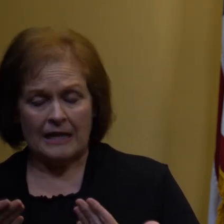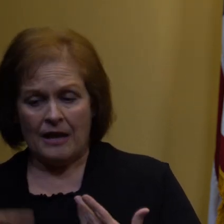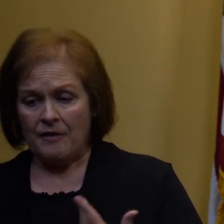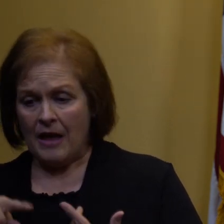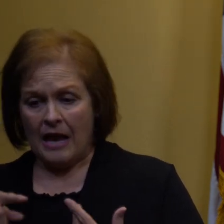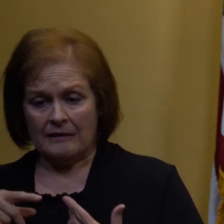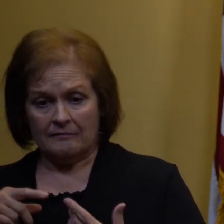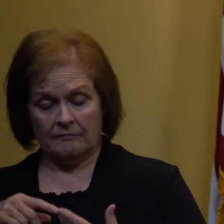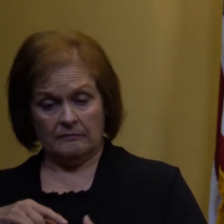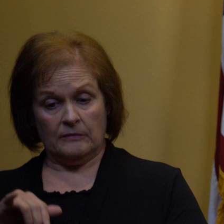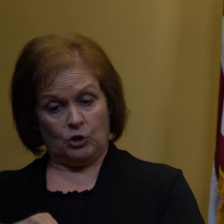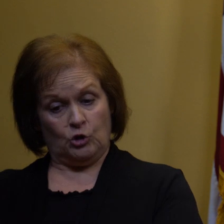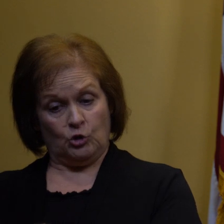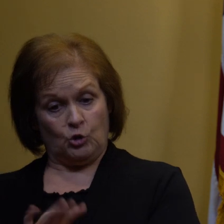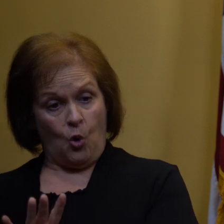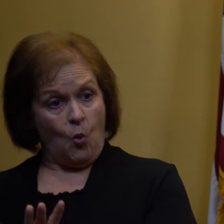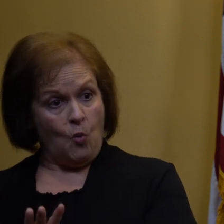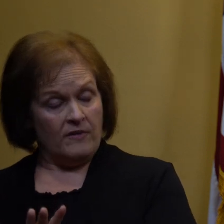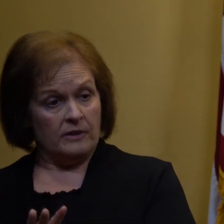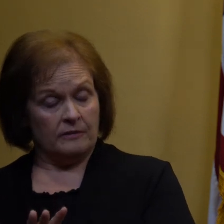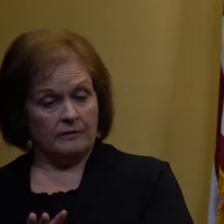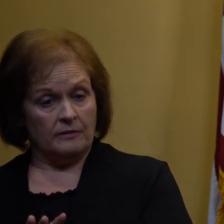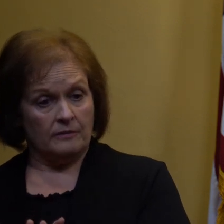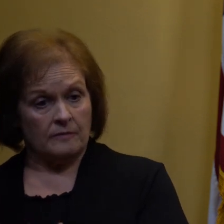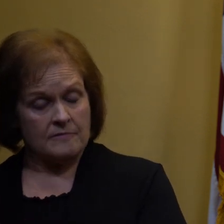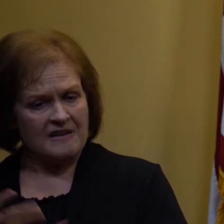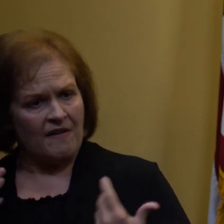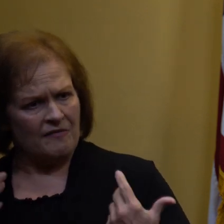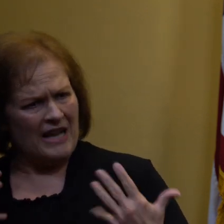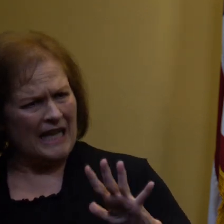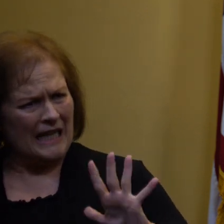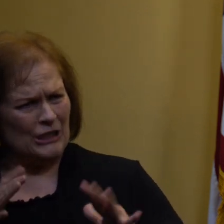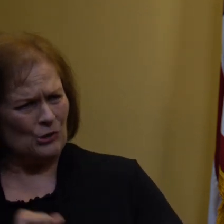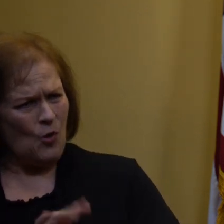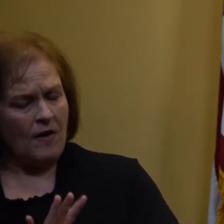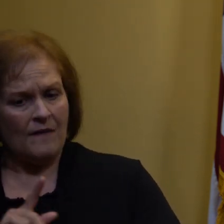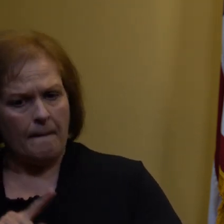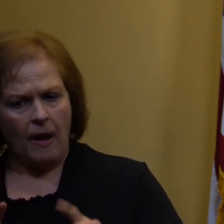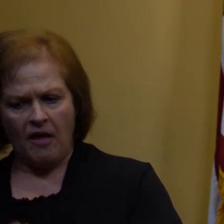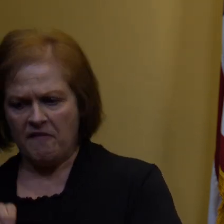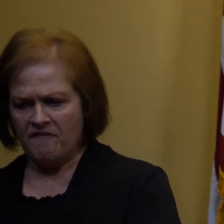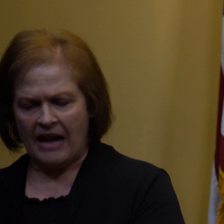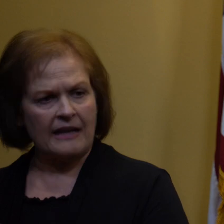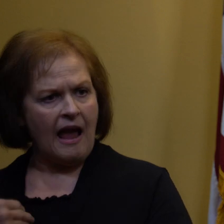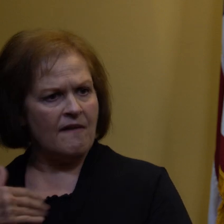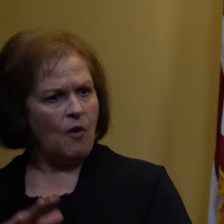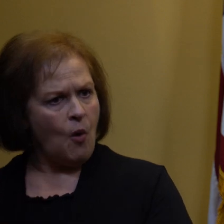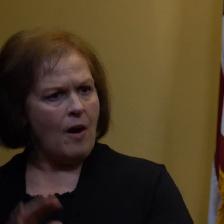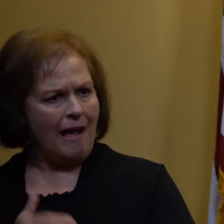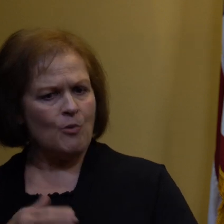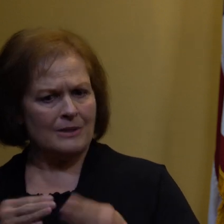that COVID-19 is, of course, we've moved through it, but the impact that it's had on our cities are